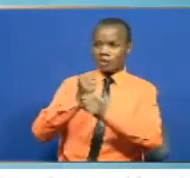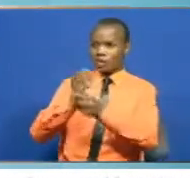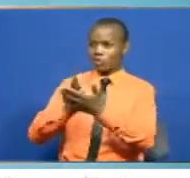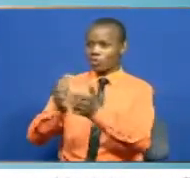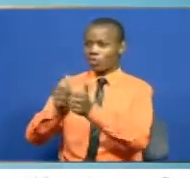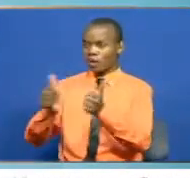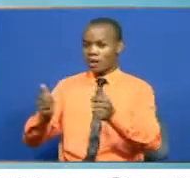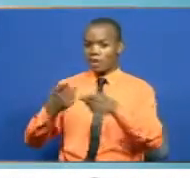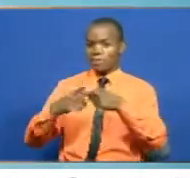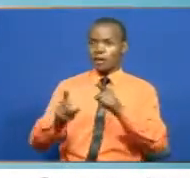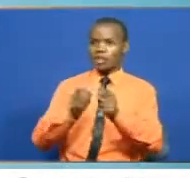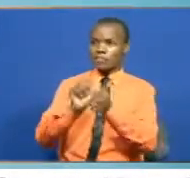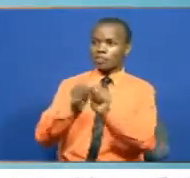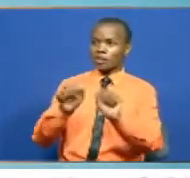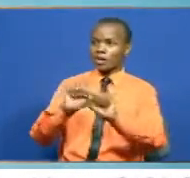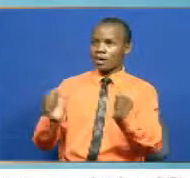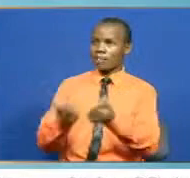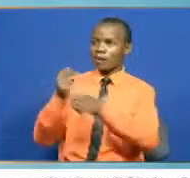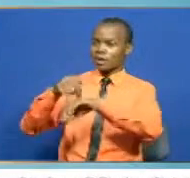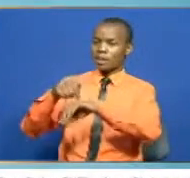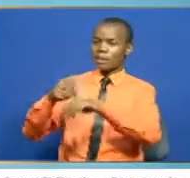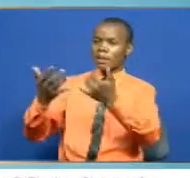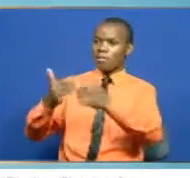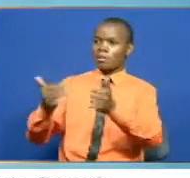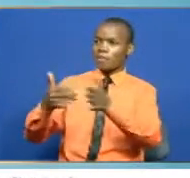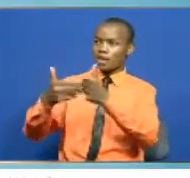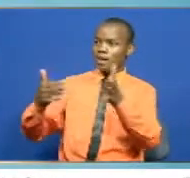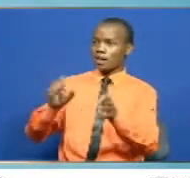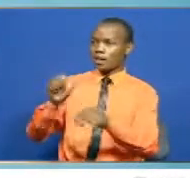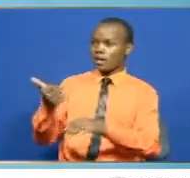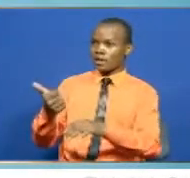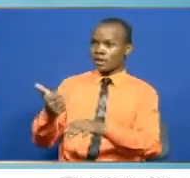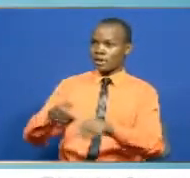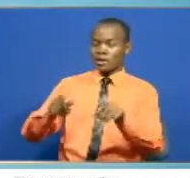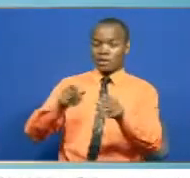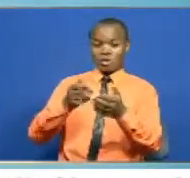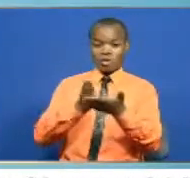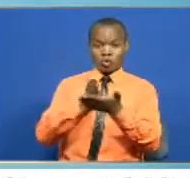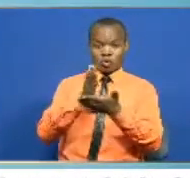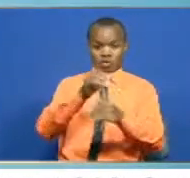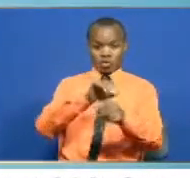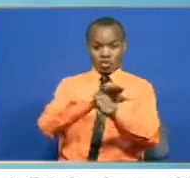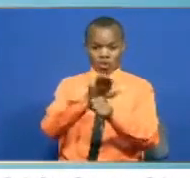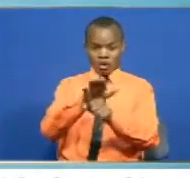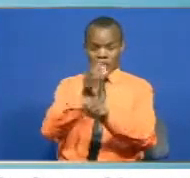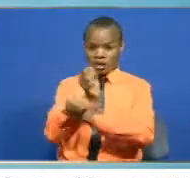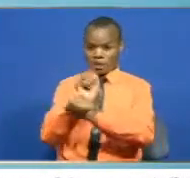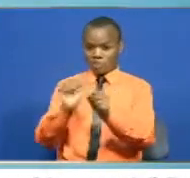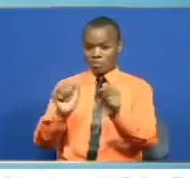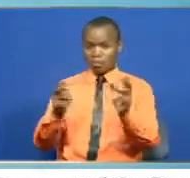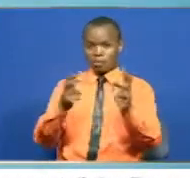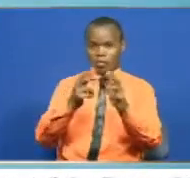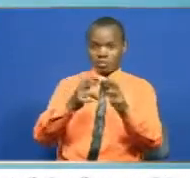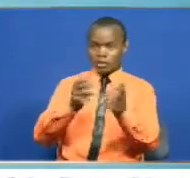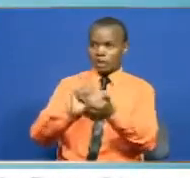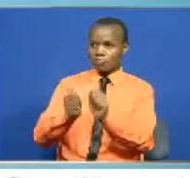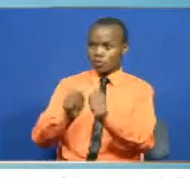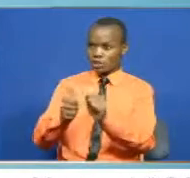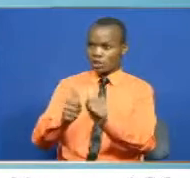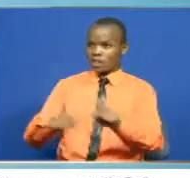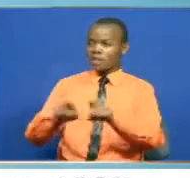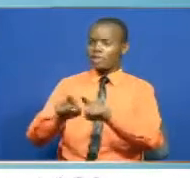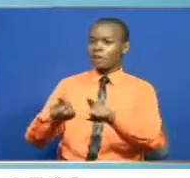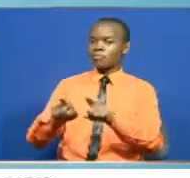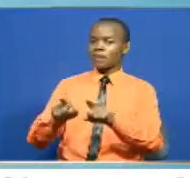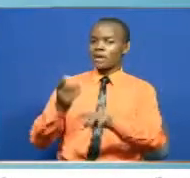the game shape just comes from playing against each other, you know. And just because of the pandemic, when we are not able to do a lot of contact sports, so it's been a tough